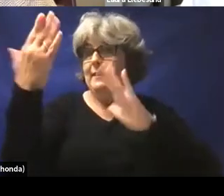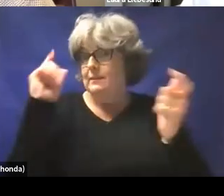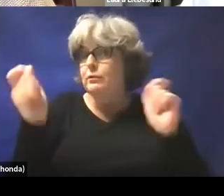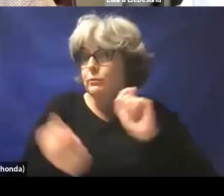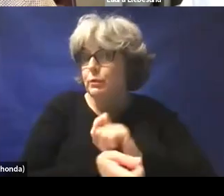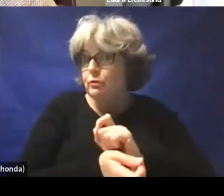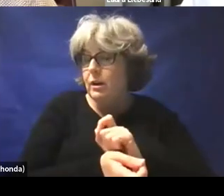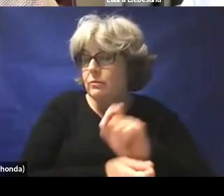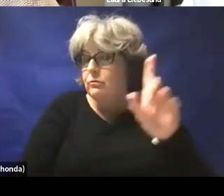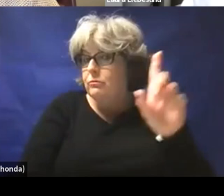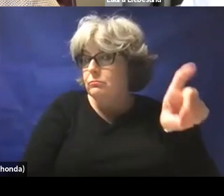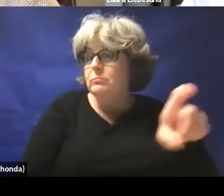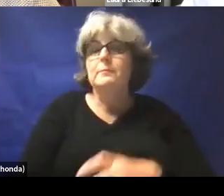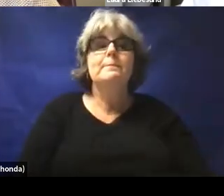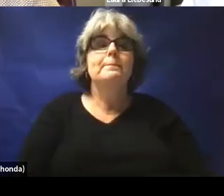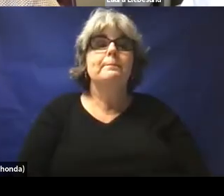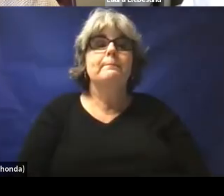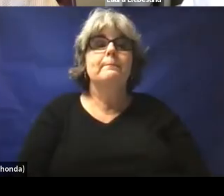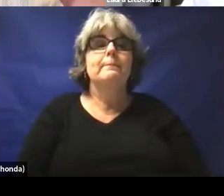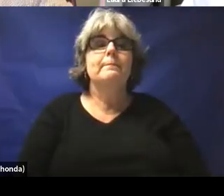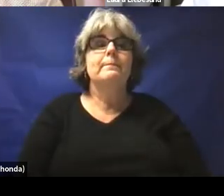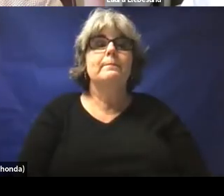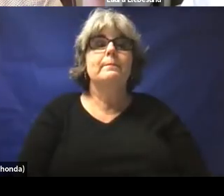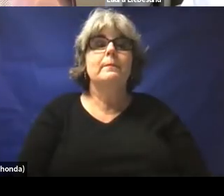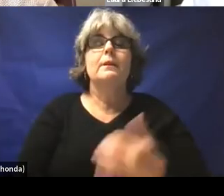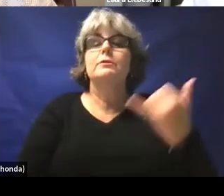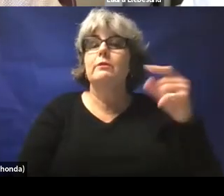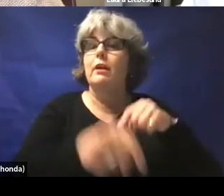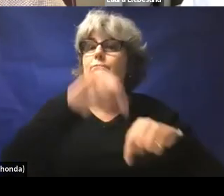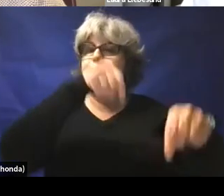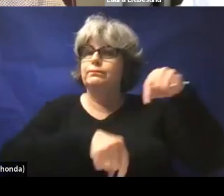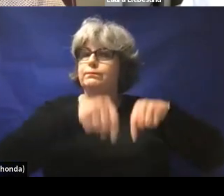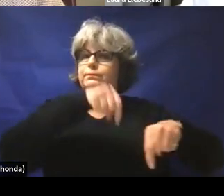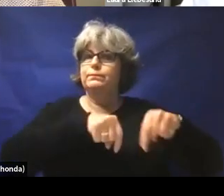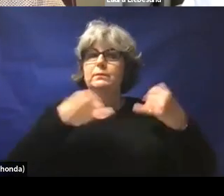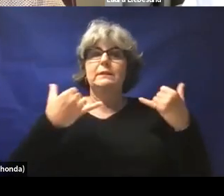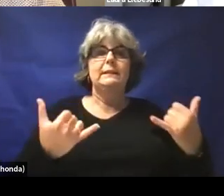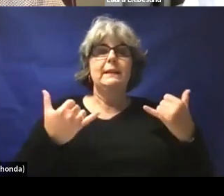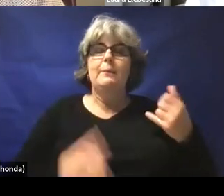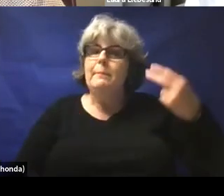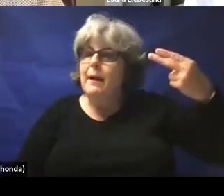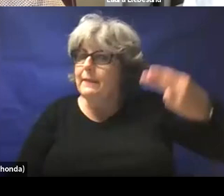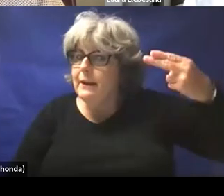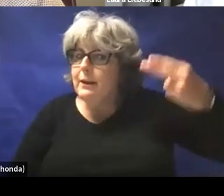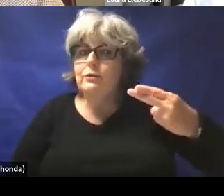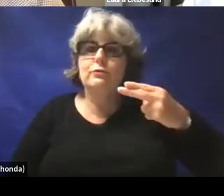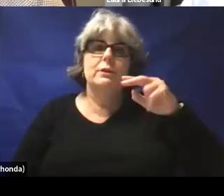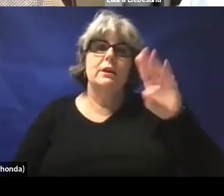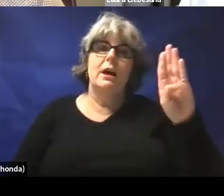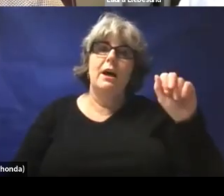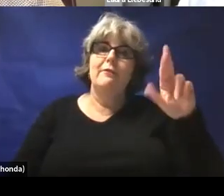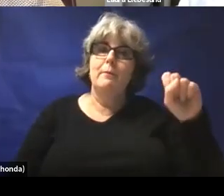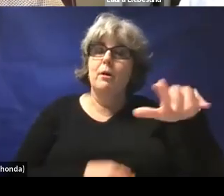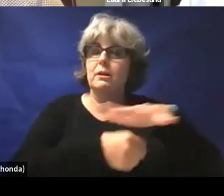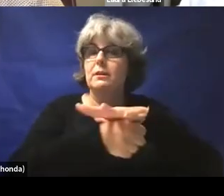I think, we've also for this extension are going back further and talking to about the history of bars in Shaw